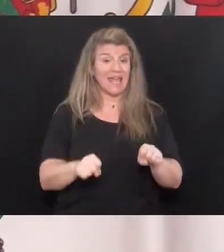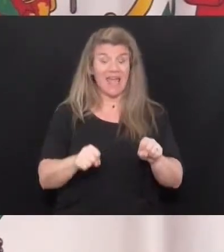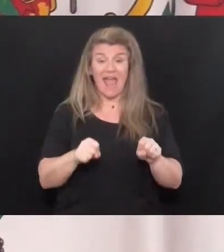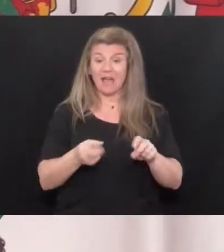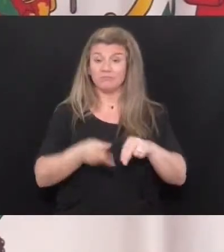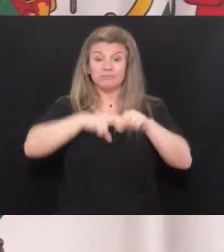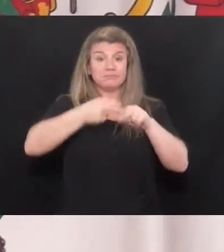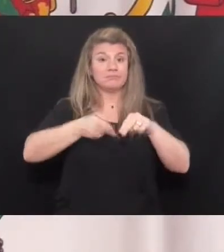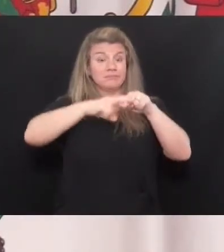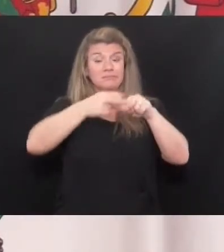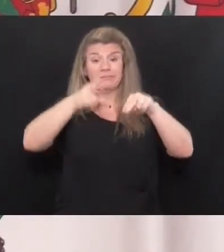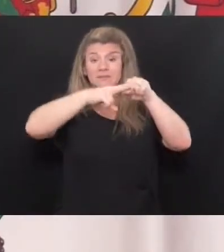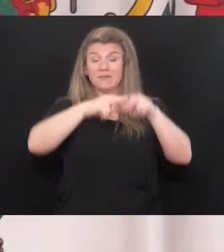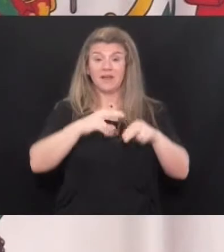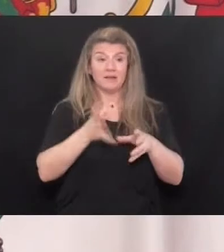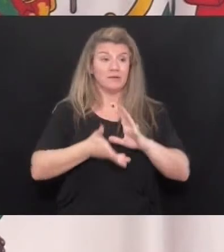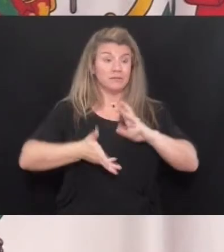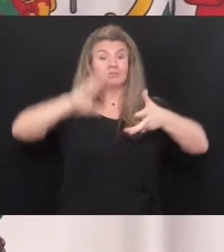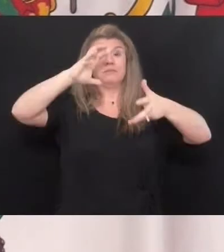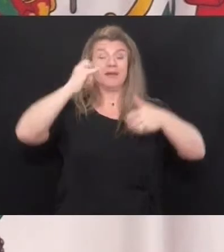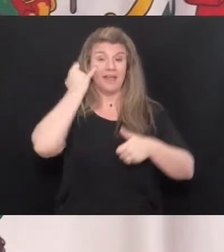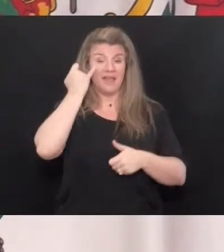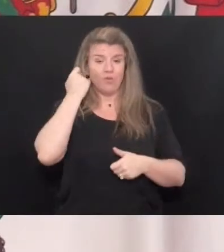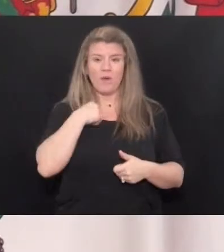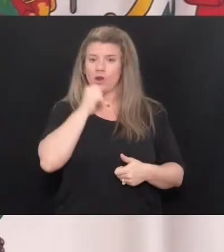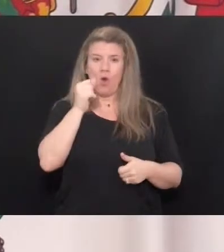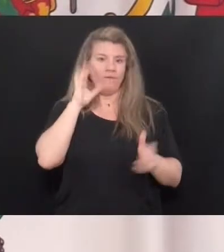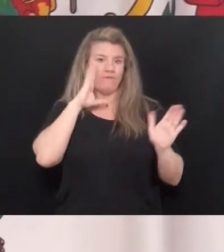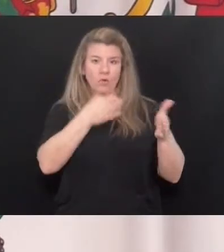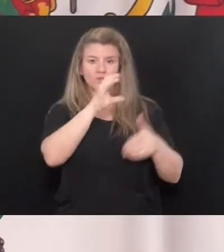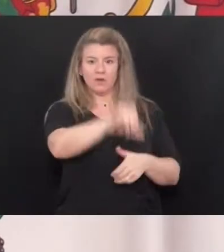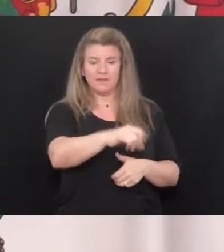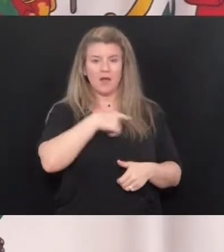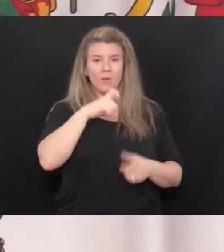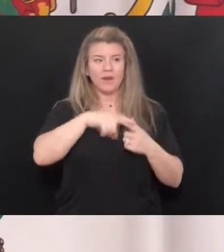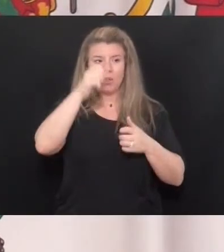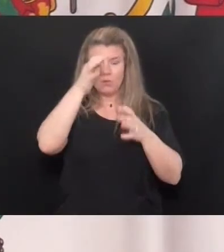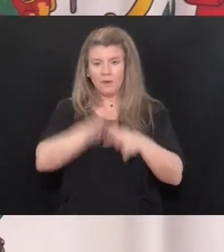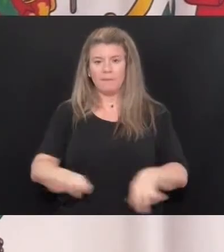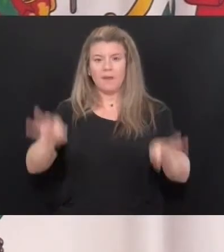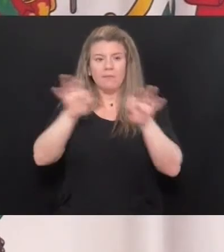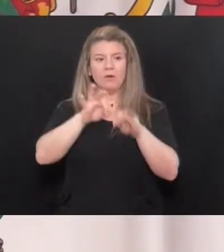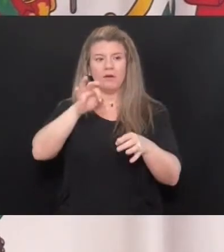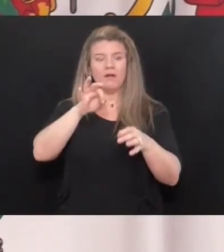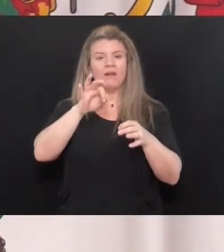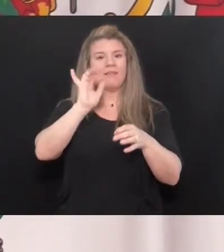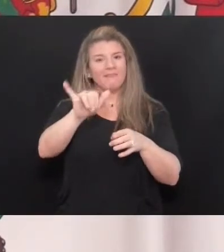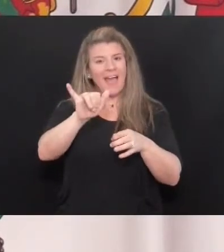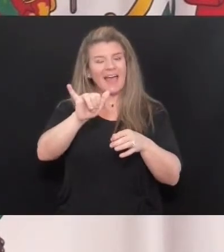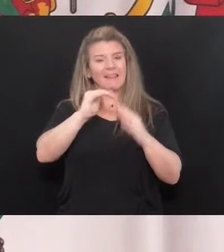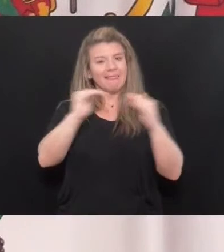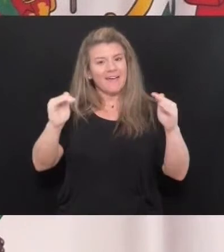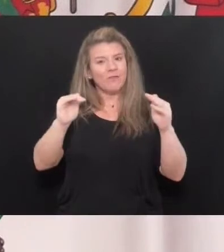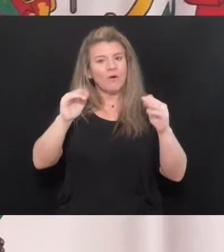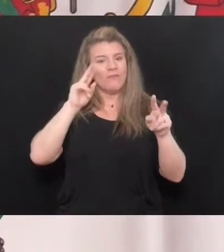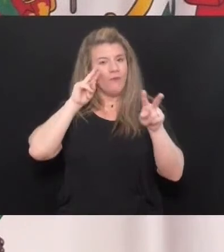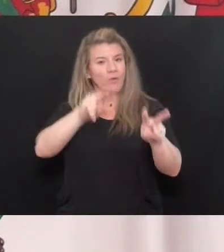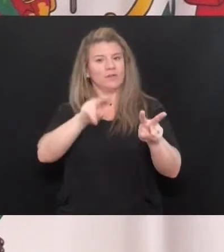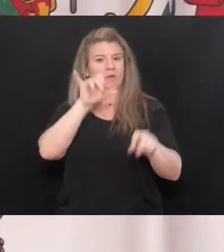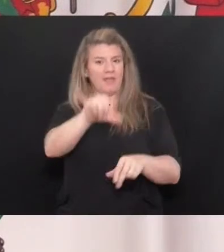if we let it go. And absolutely, we need to always remember the importance level that we need to keep right on that.